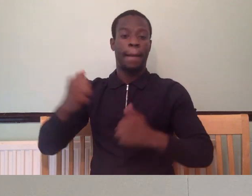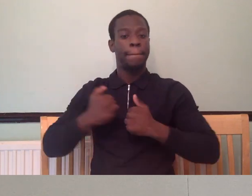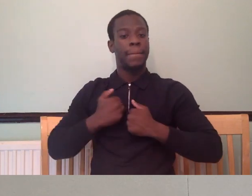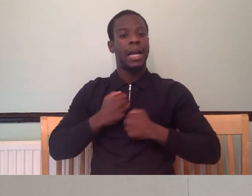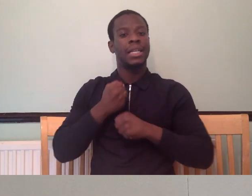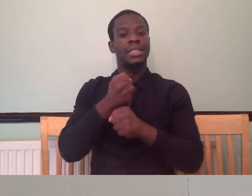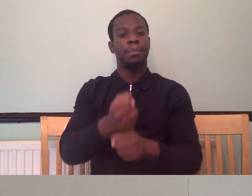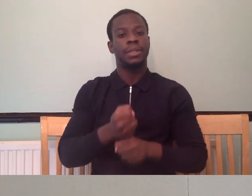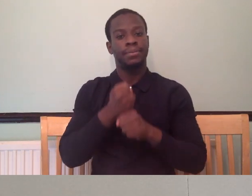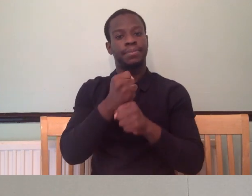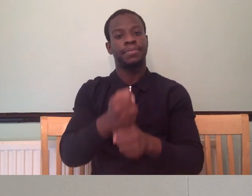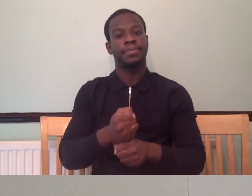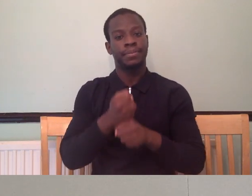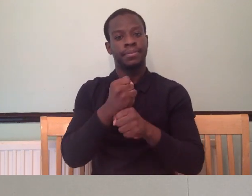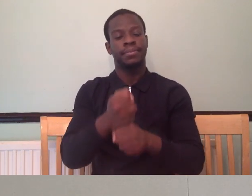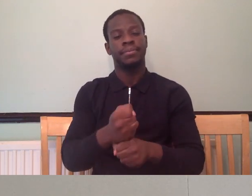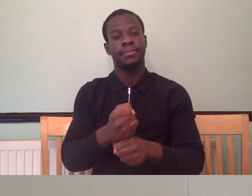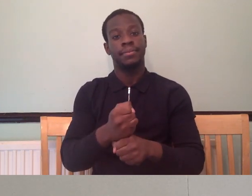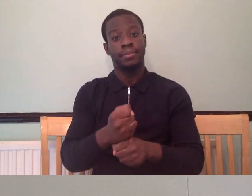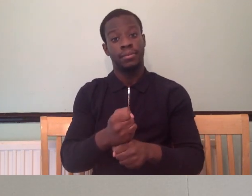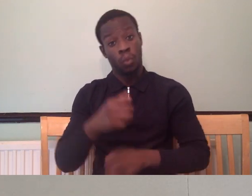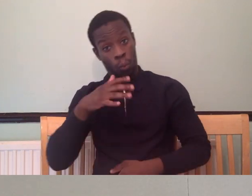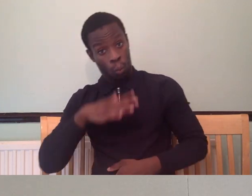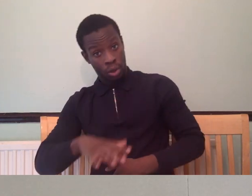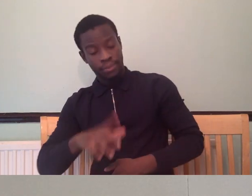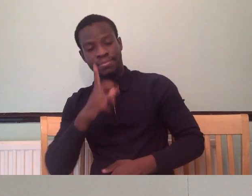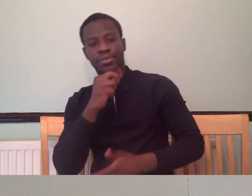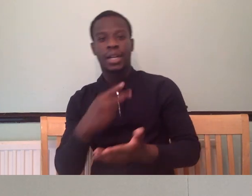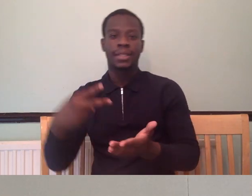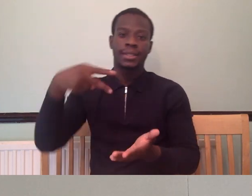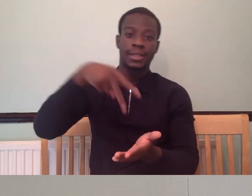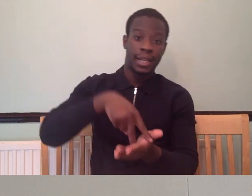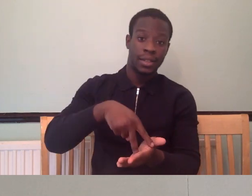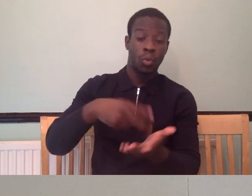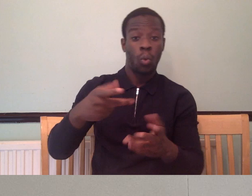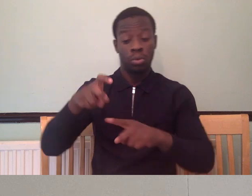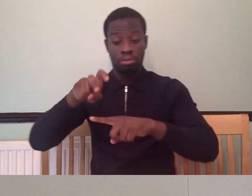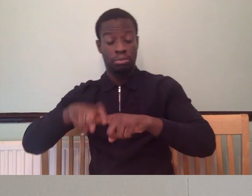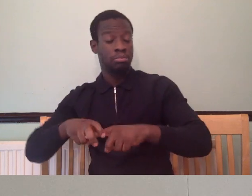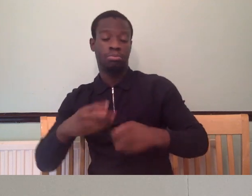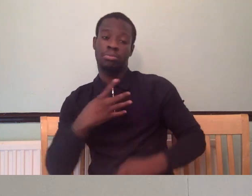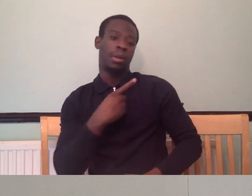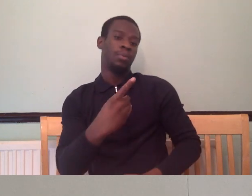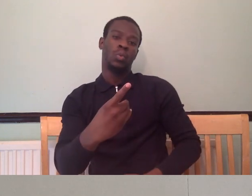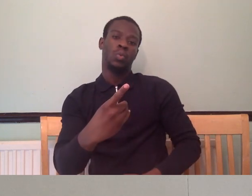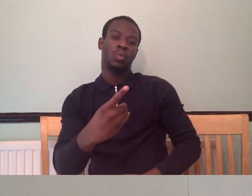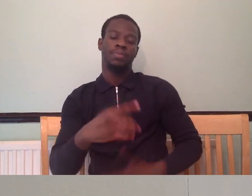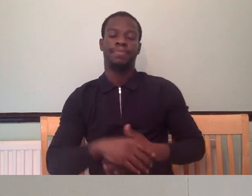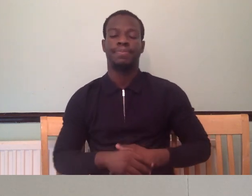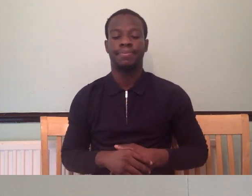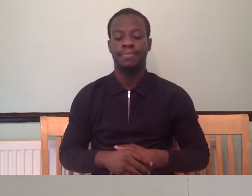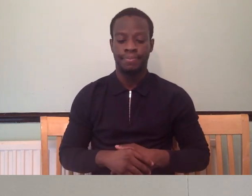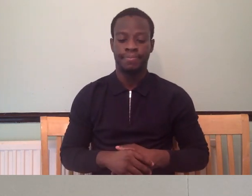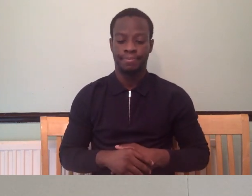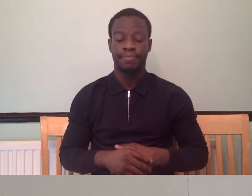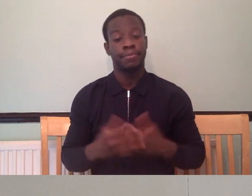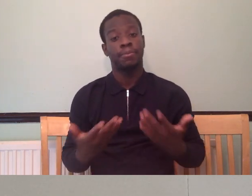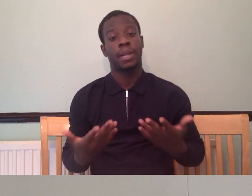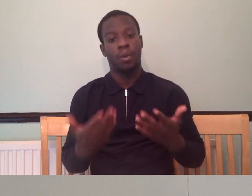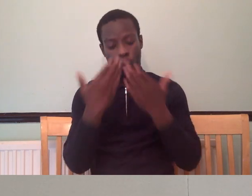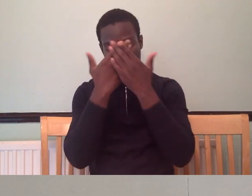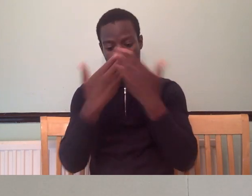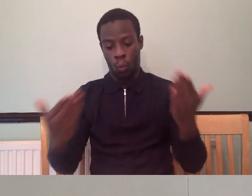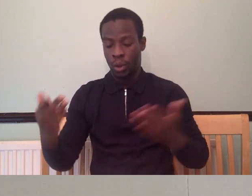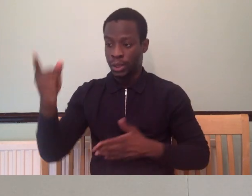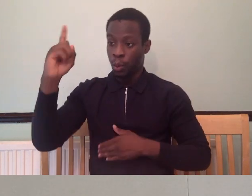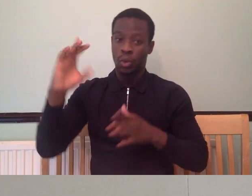Psalm. If you'd like to stand with me or just remain seated in your living rooms or wherever as we worship God